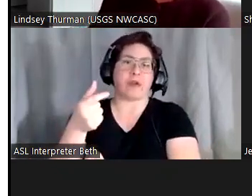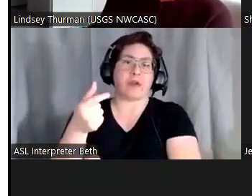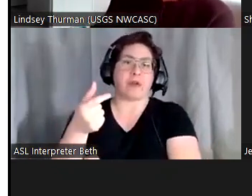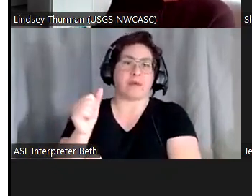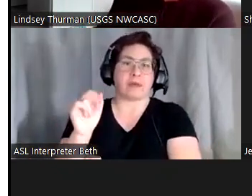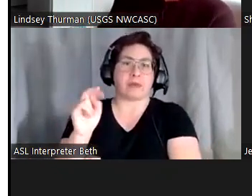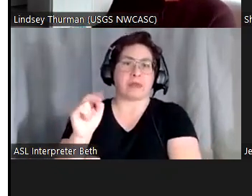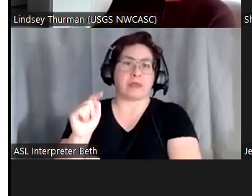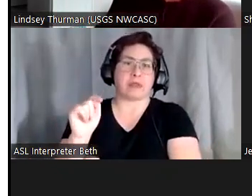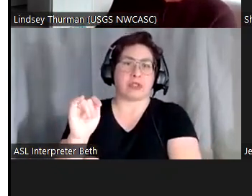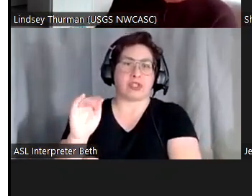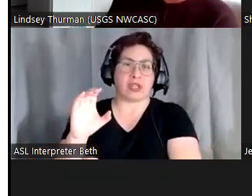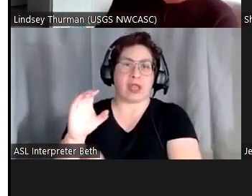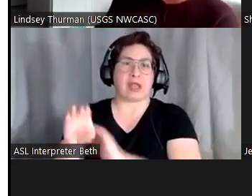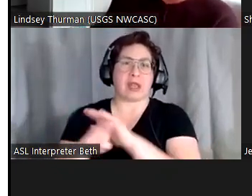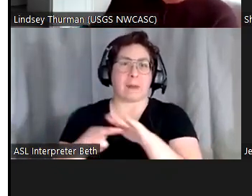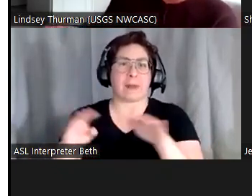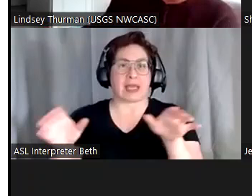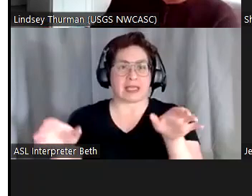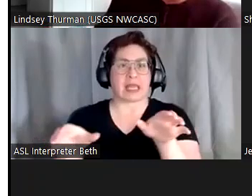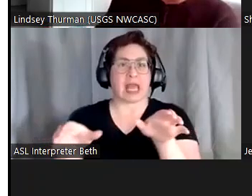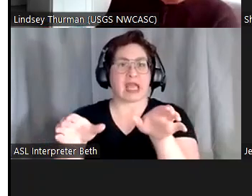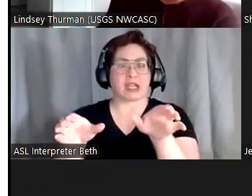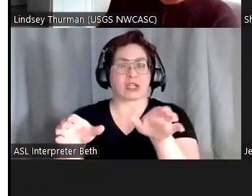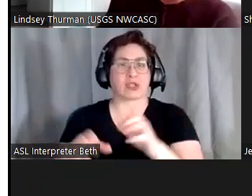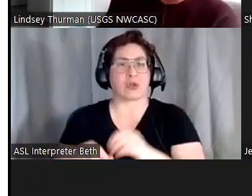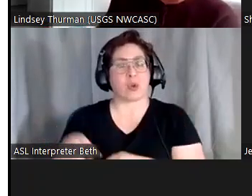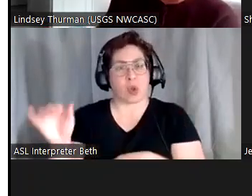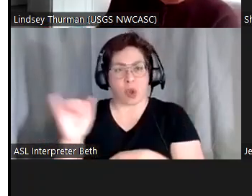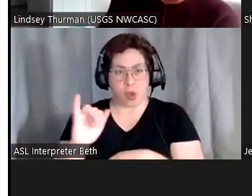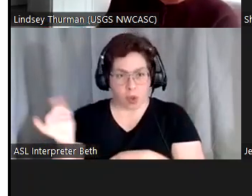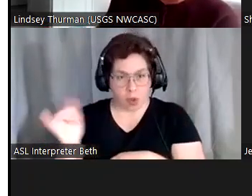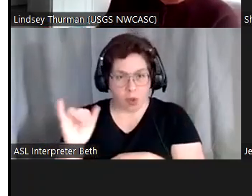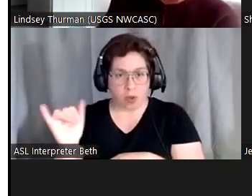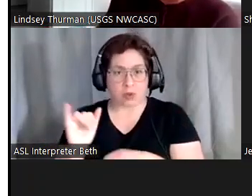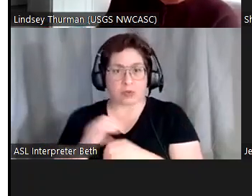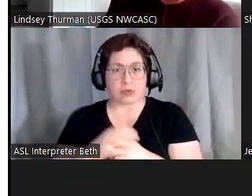actions. And then there are also,